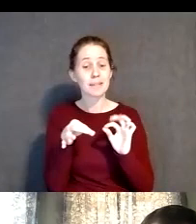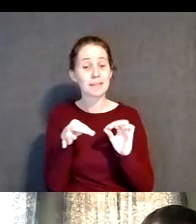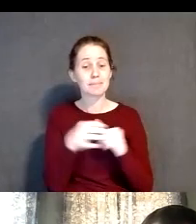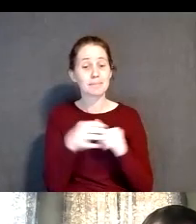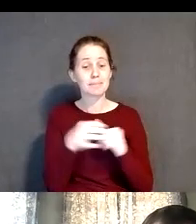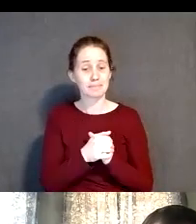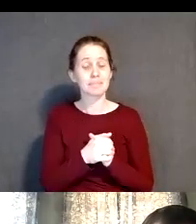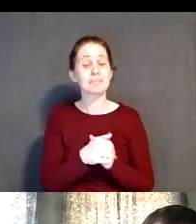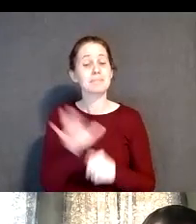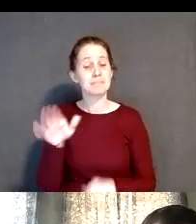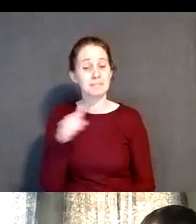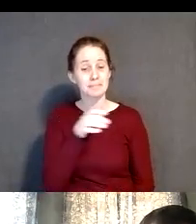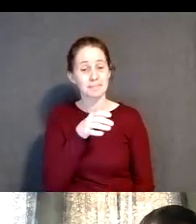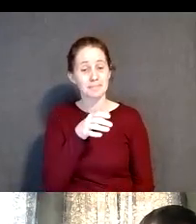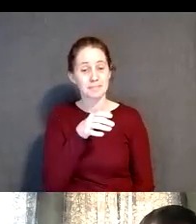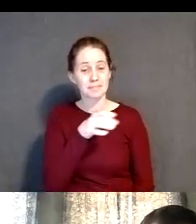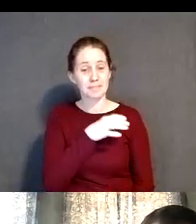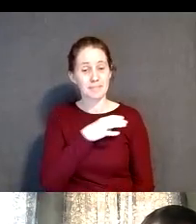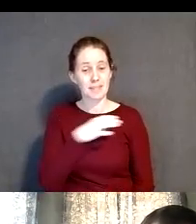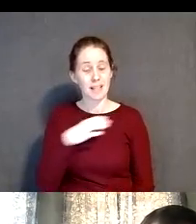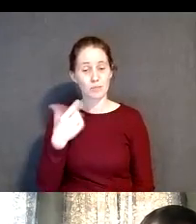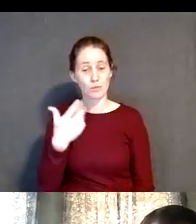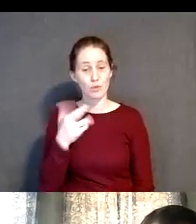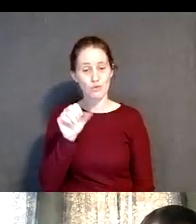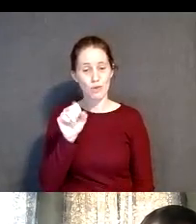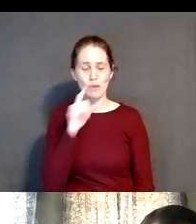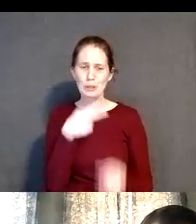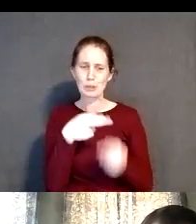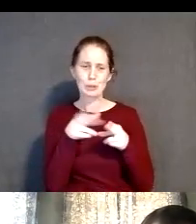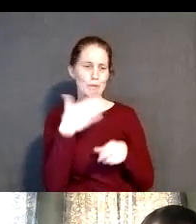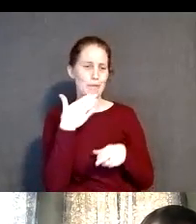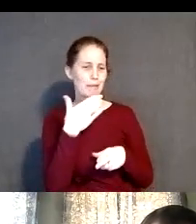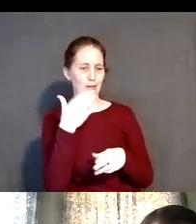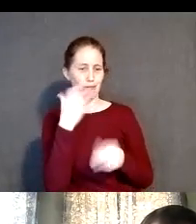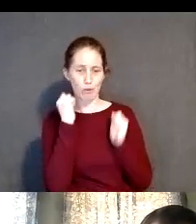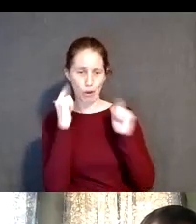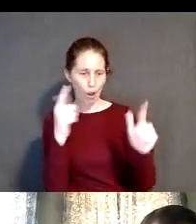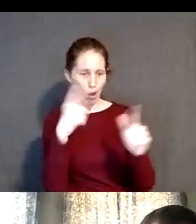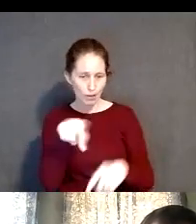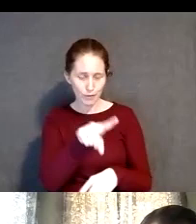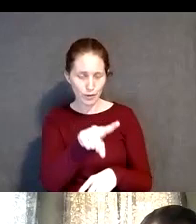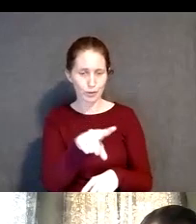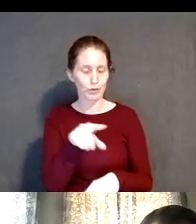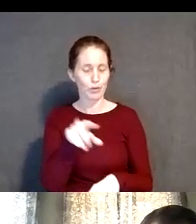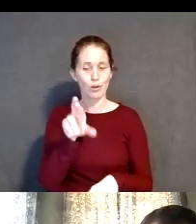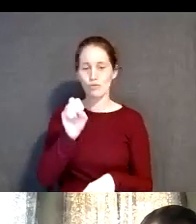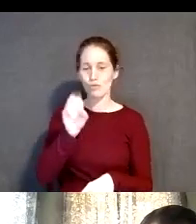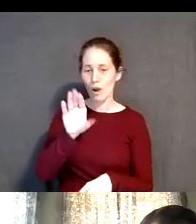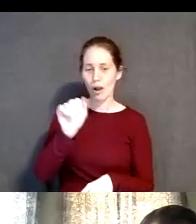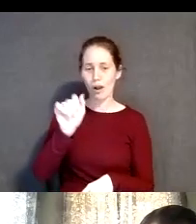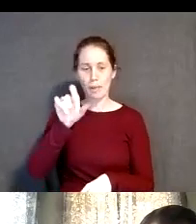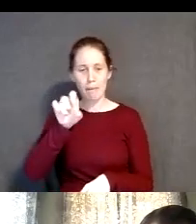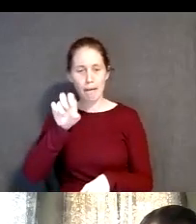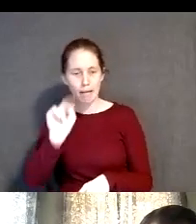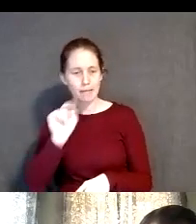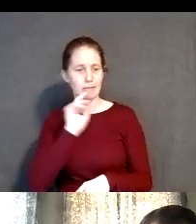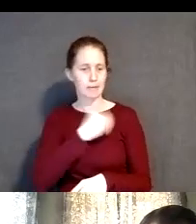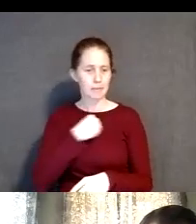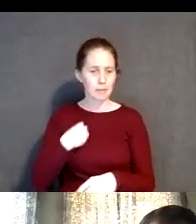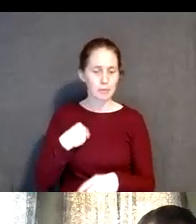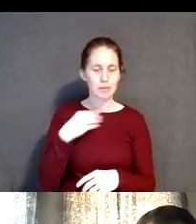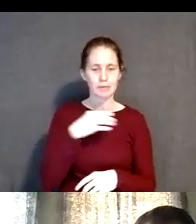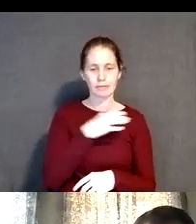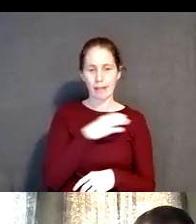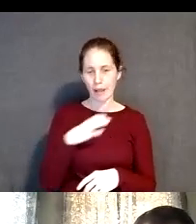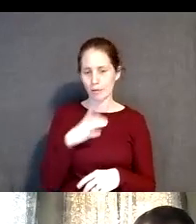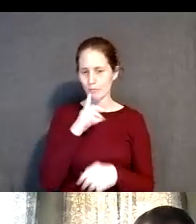up? Councilwoman Gross, thanks. Just a brief thank you to all of you all, to Rob and to Allison, to all of the members of council